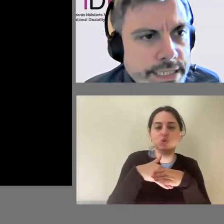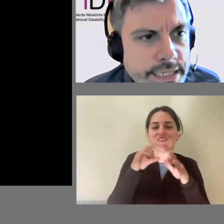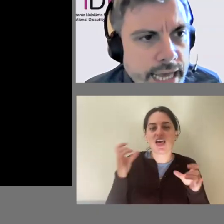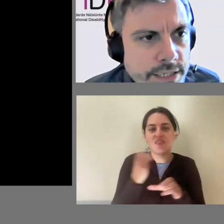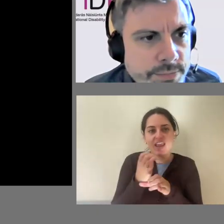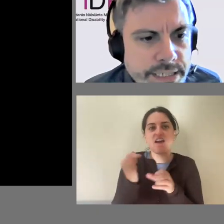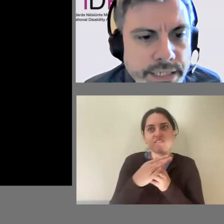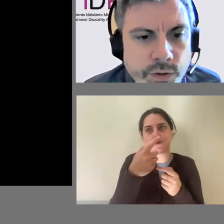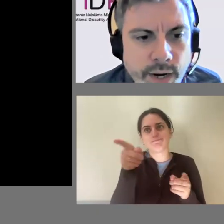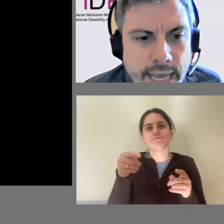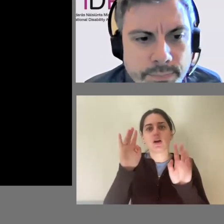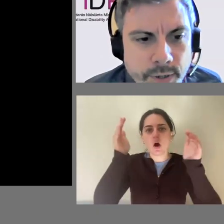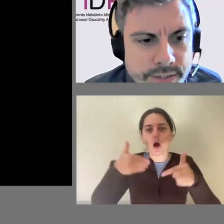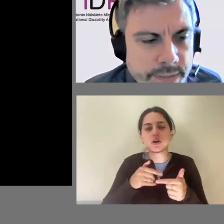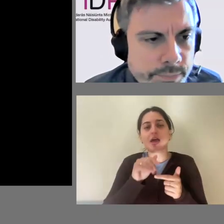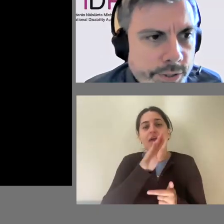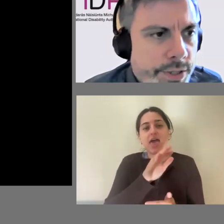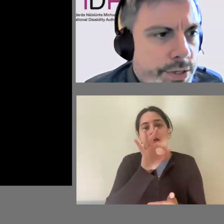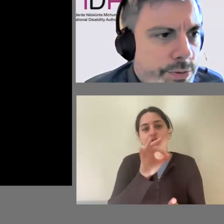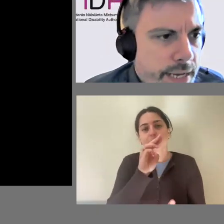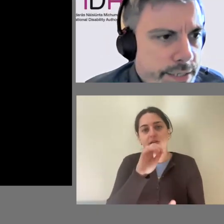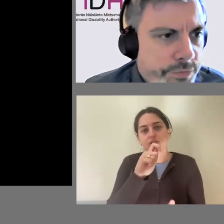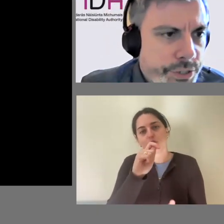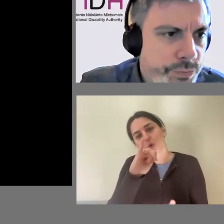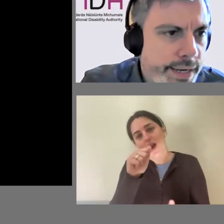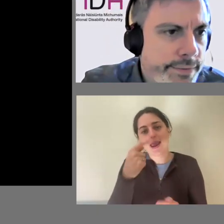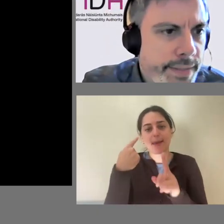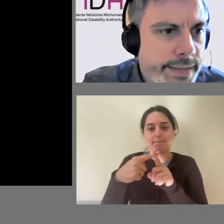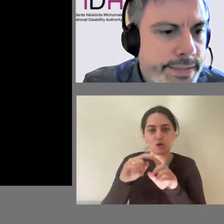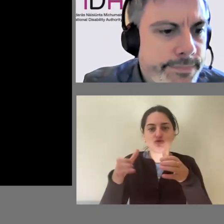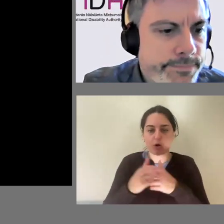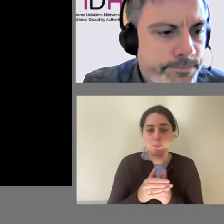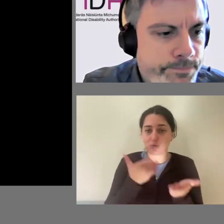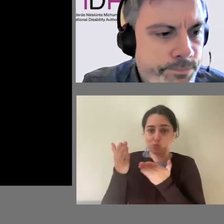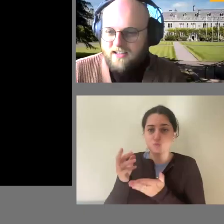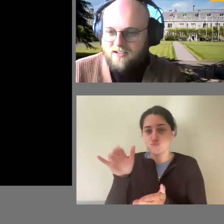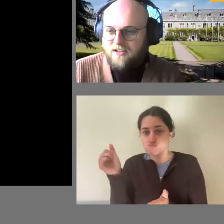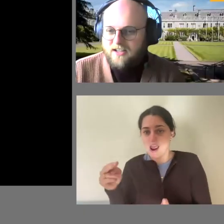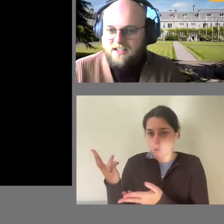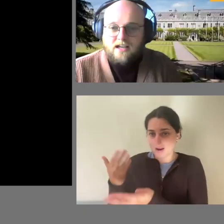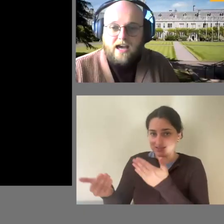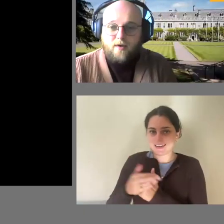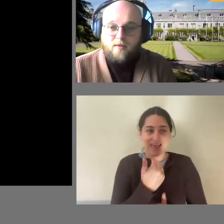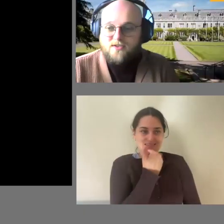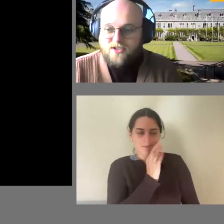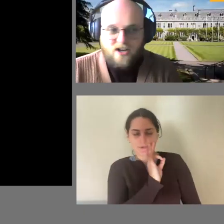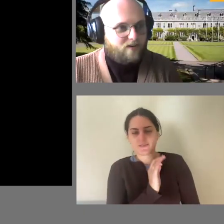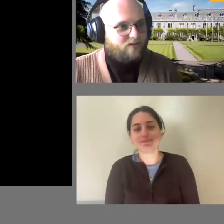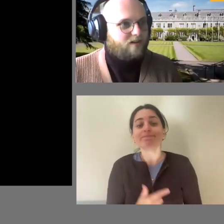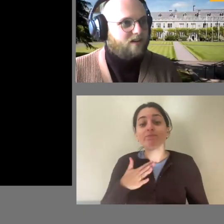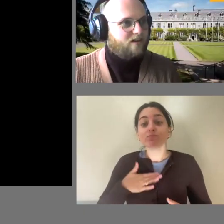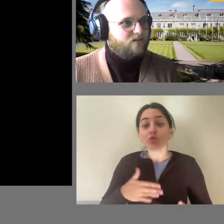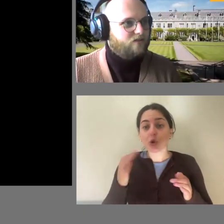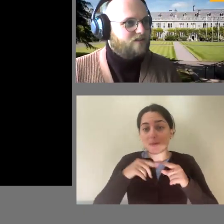for autistic LGBTQIA plus people. So I'll pass over to you, Ryan. Thanks. Perfect. Thank you, Larkin. I'm just going to